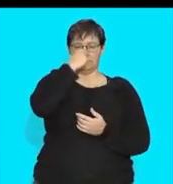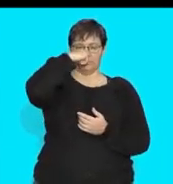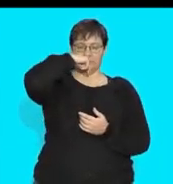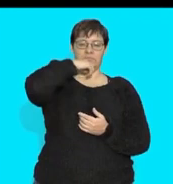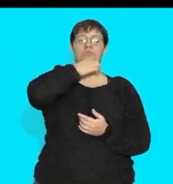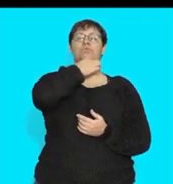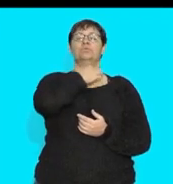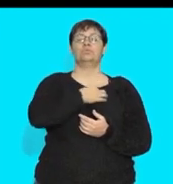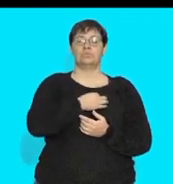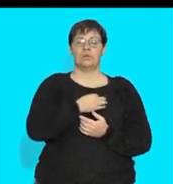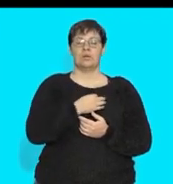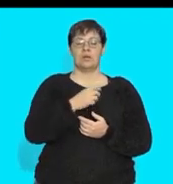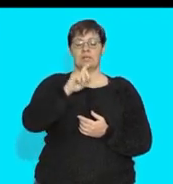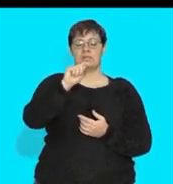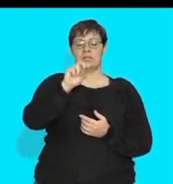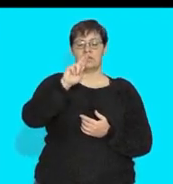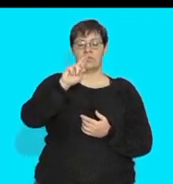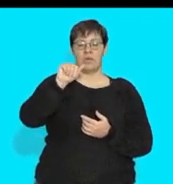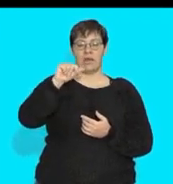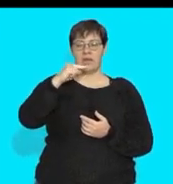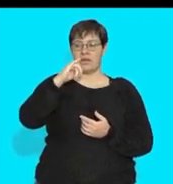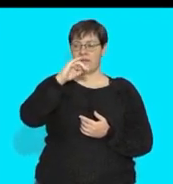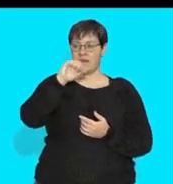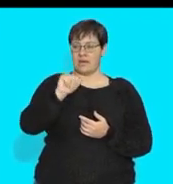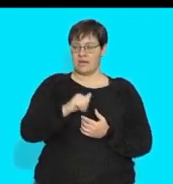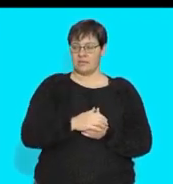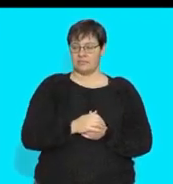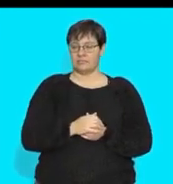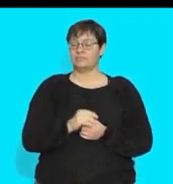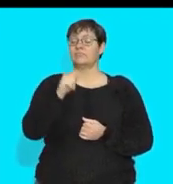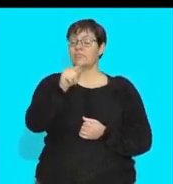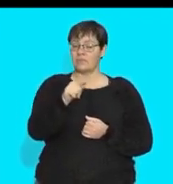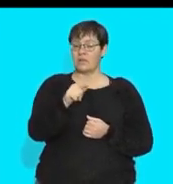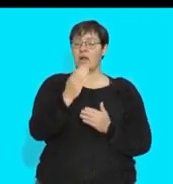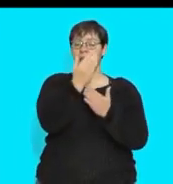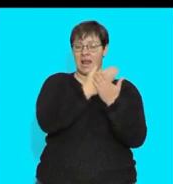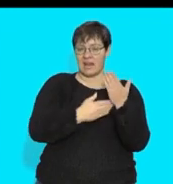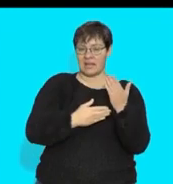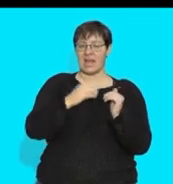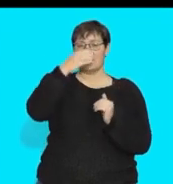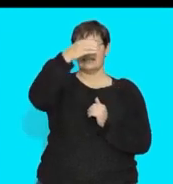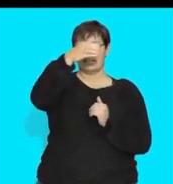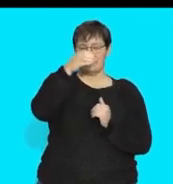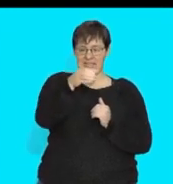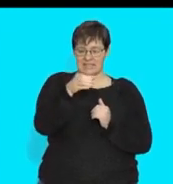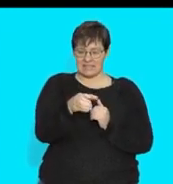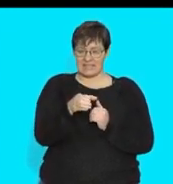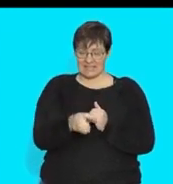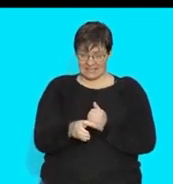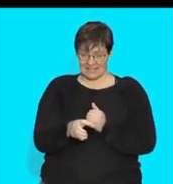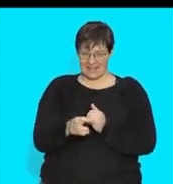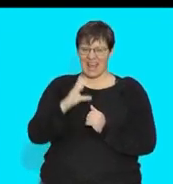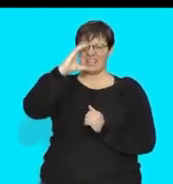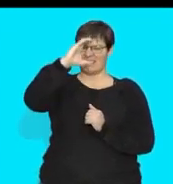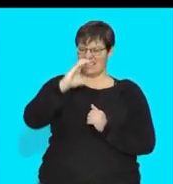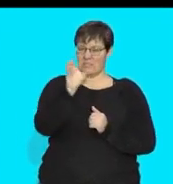this tube called the trachea, and the trachea is lined with C-shaped cartilaginous